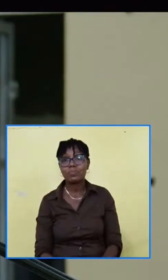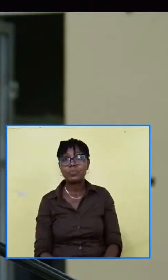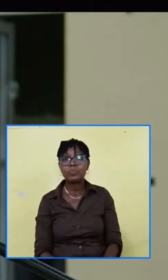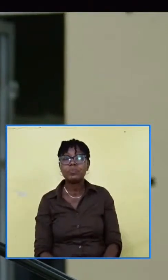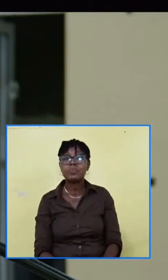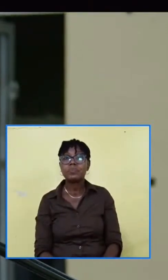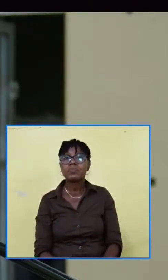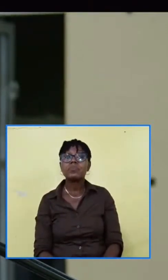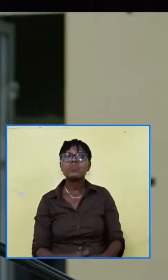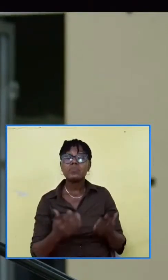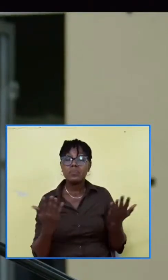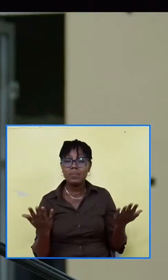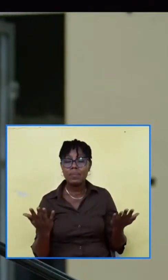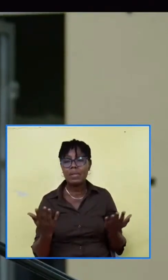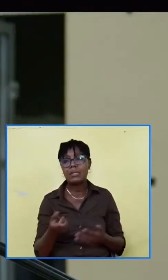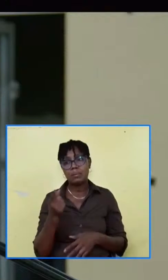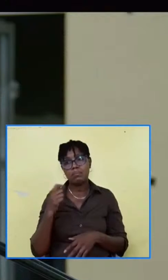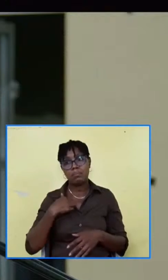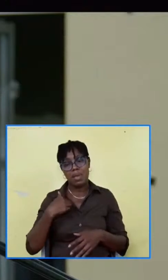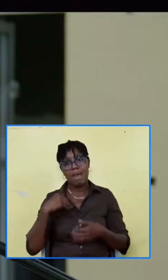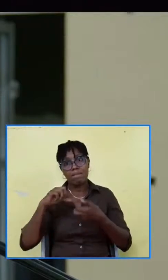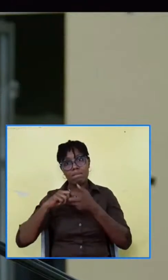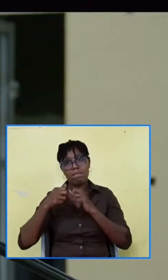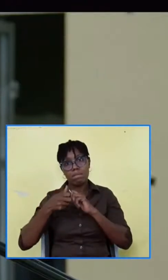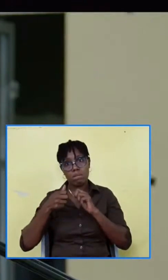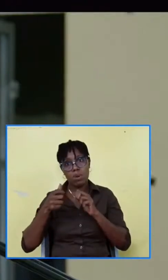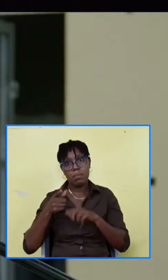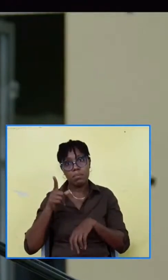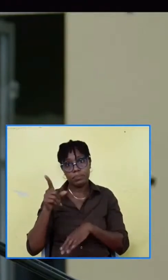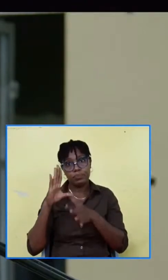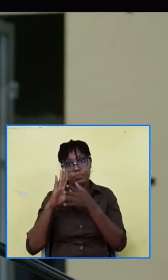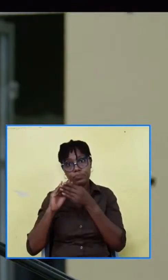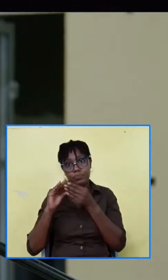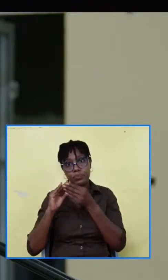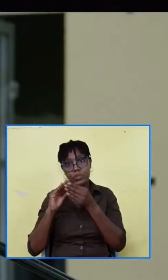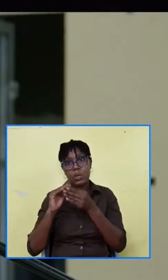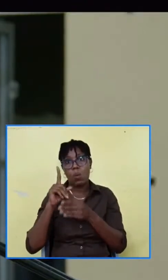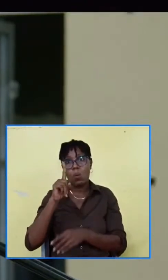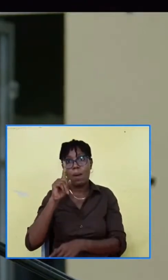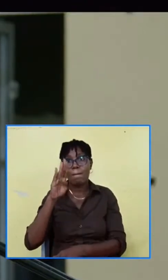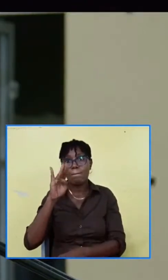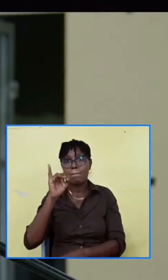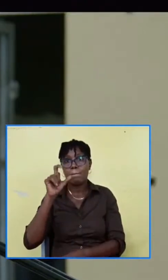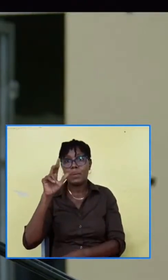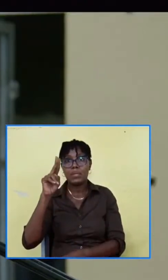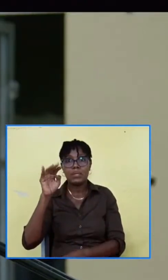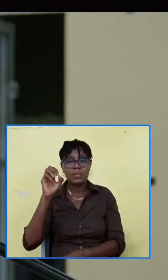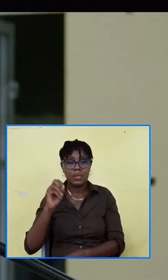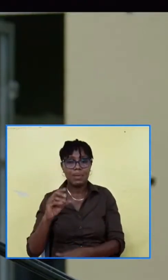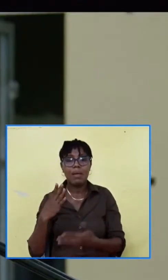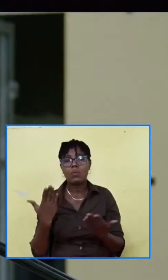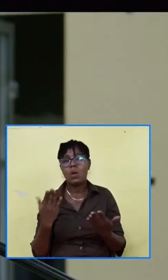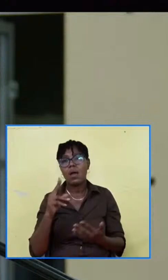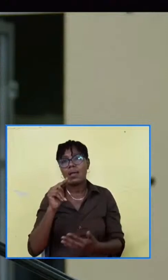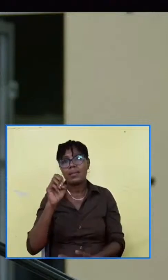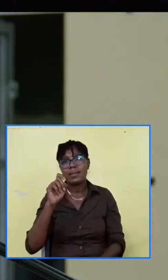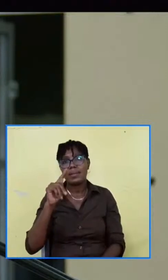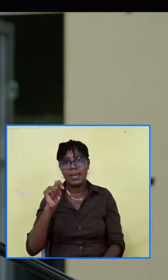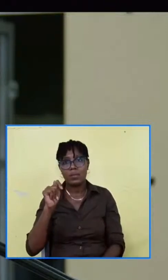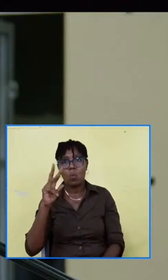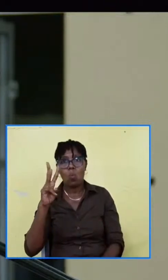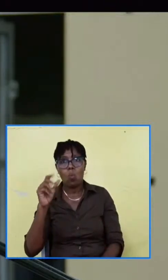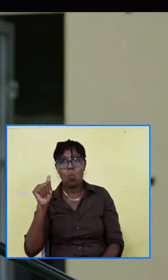one of the things I do have a problem with is when you phrase the 1 billion as a net wash. Right. I